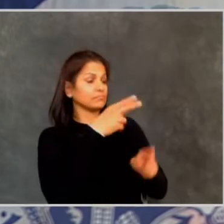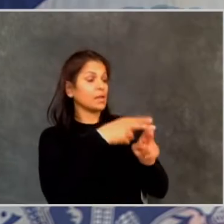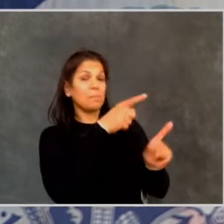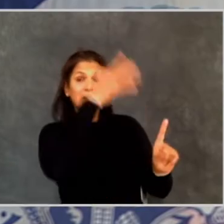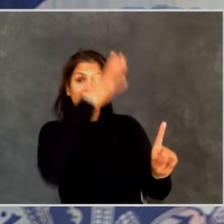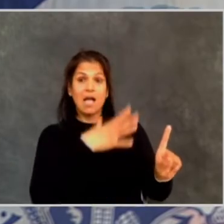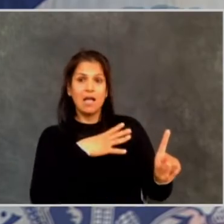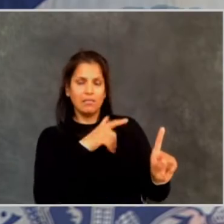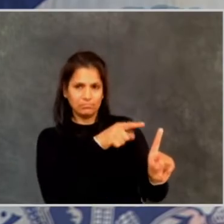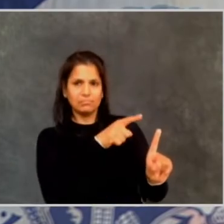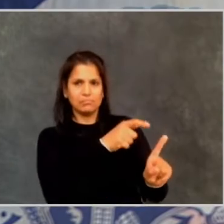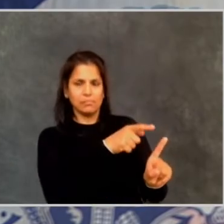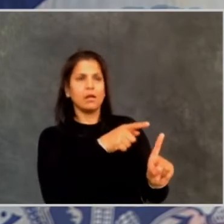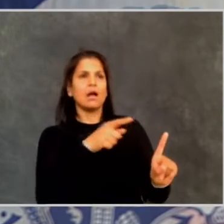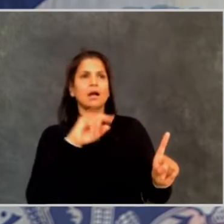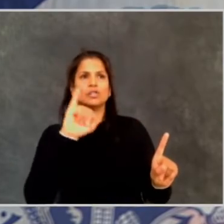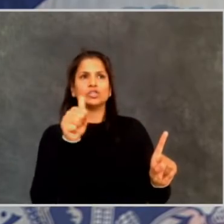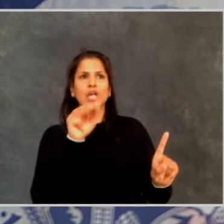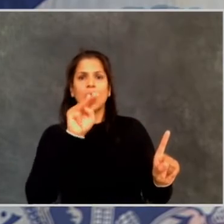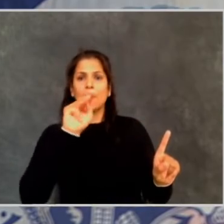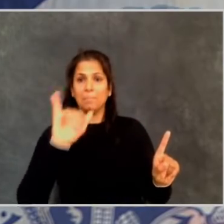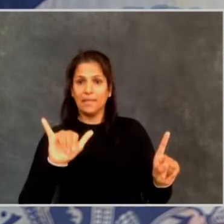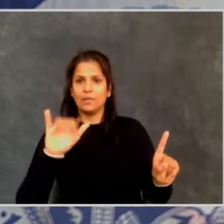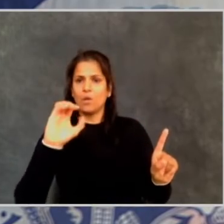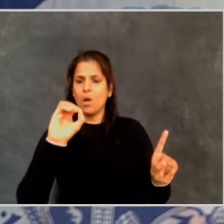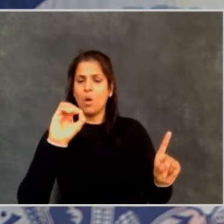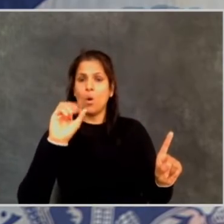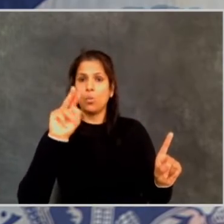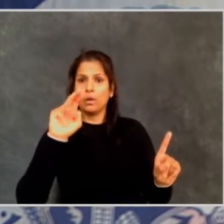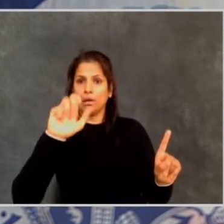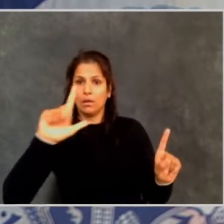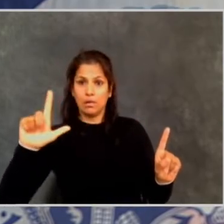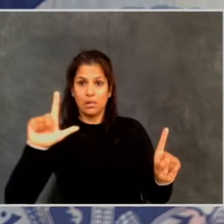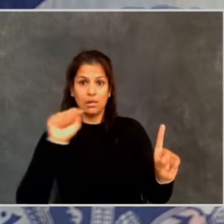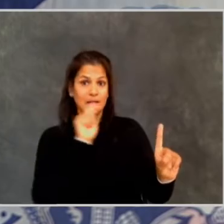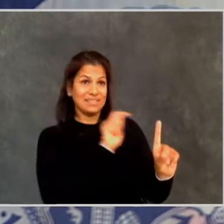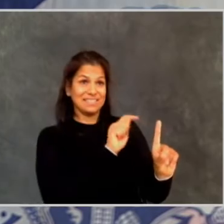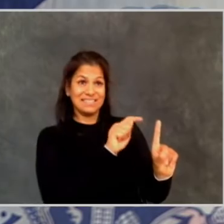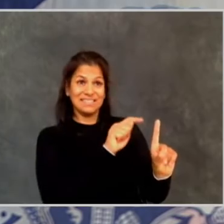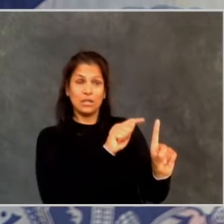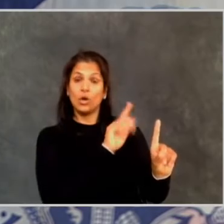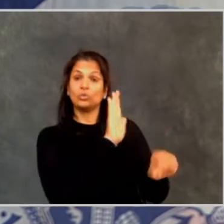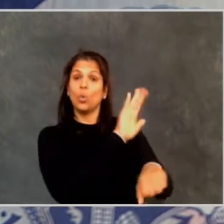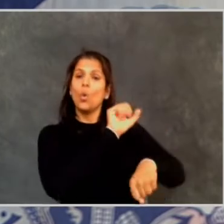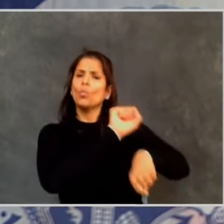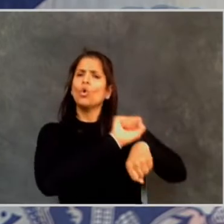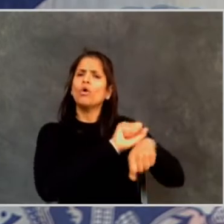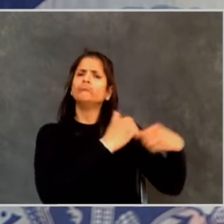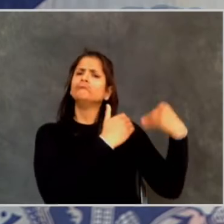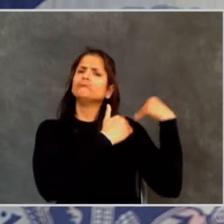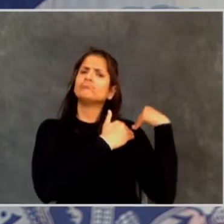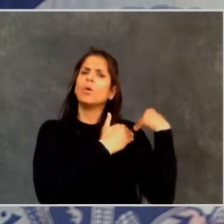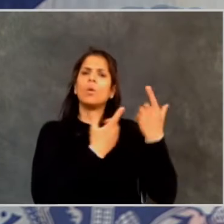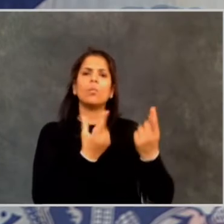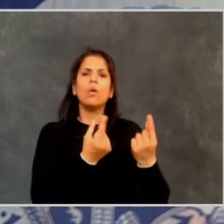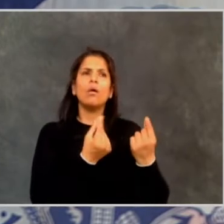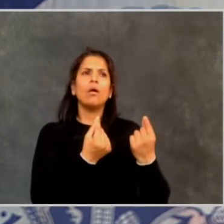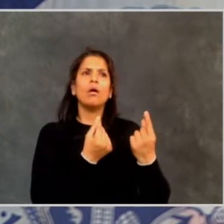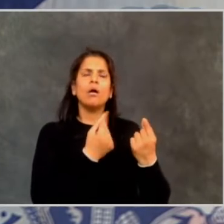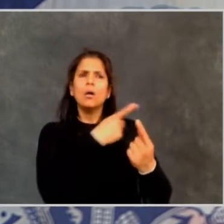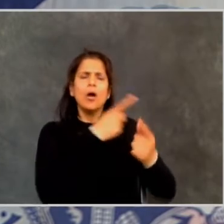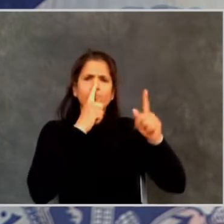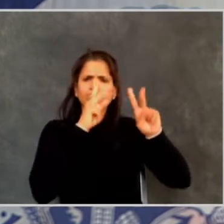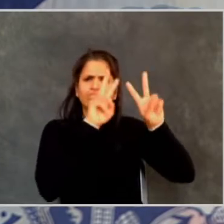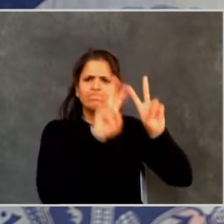and supplies. That's giving us, very, very tight, consistent information. And it's the number of